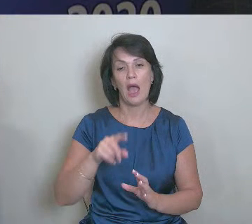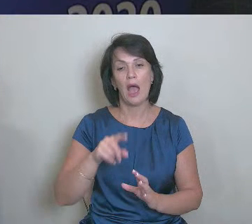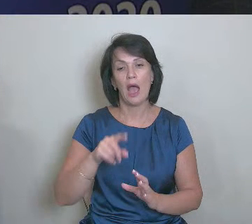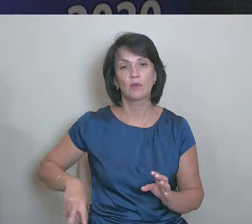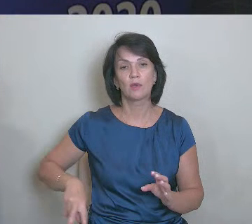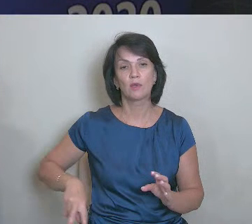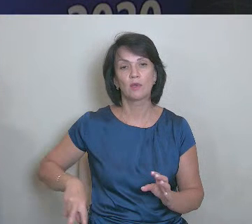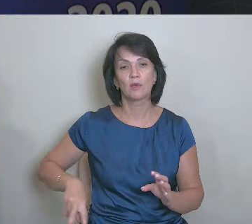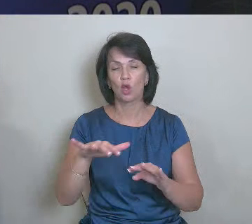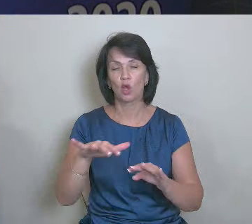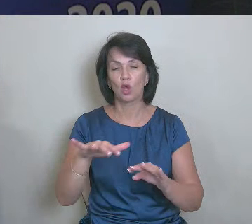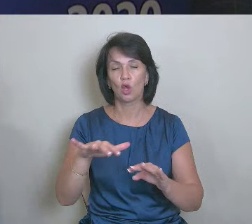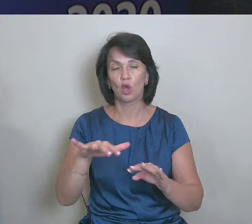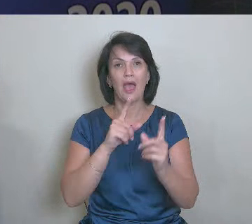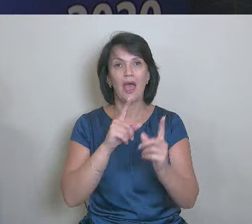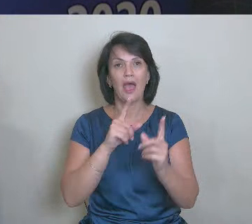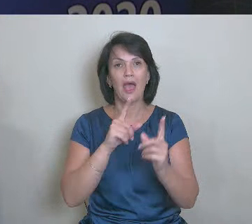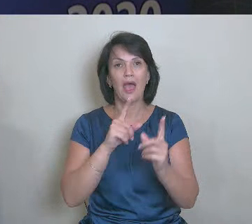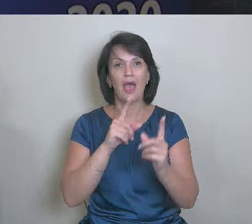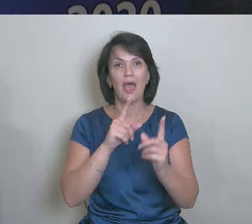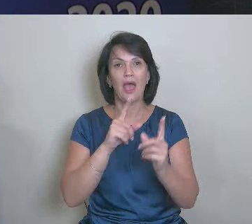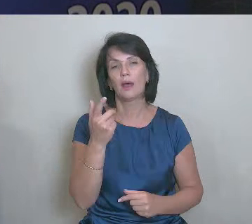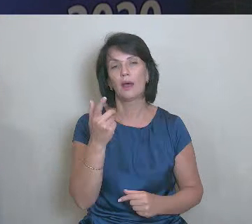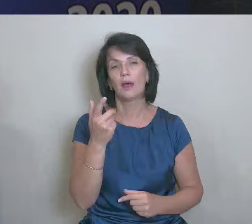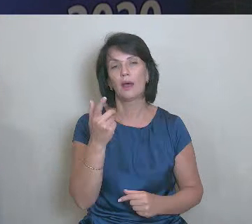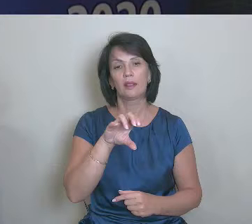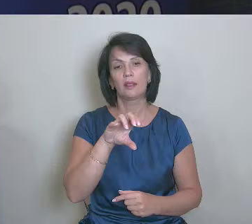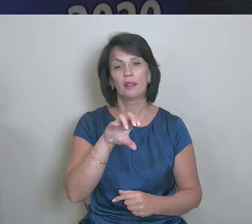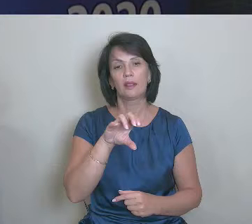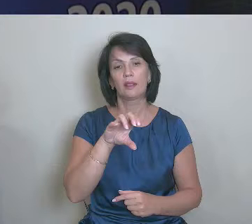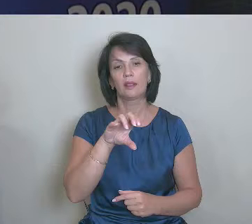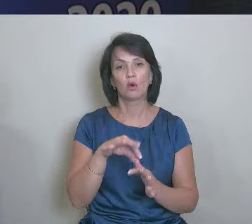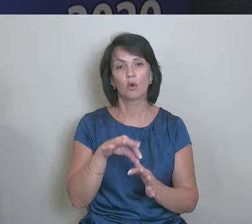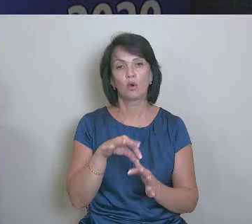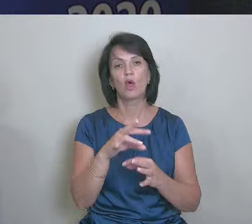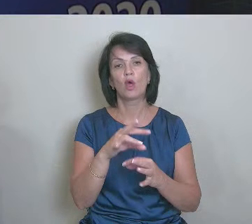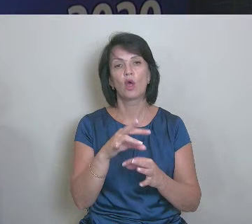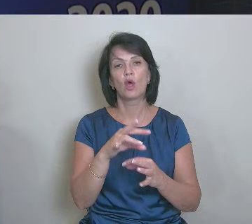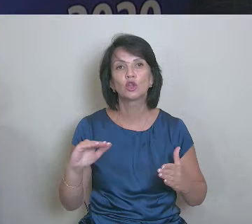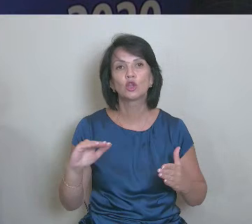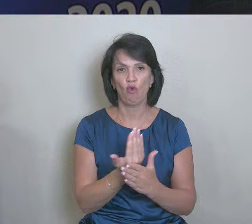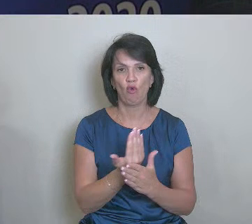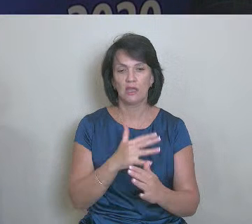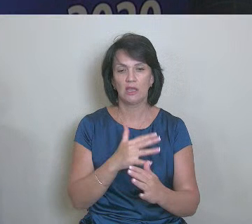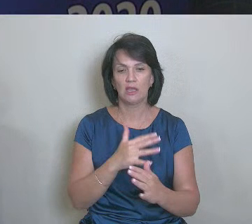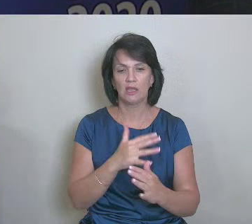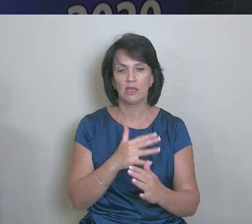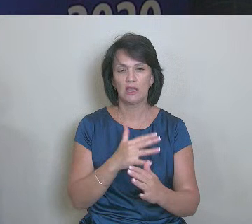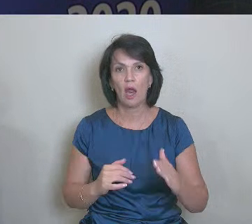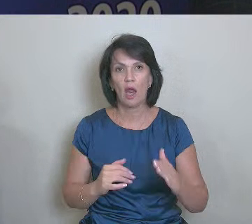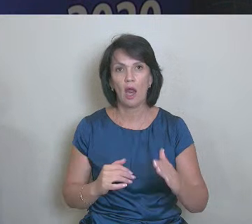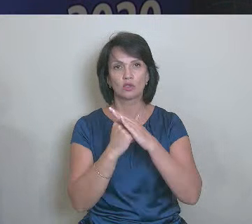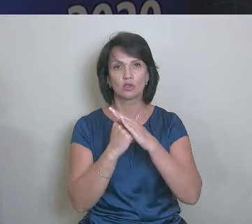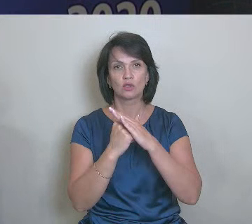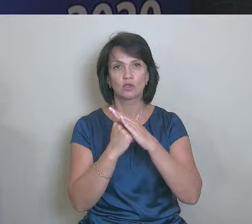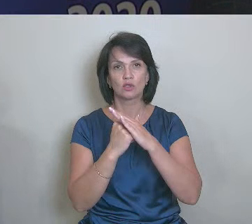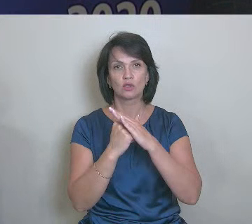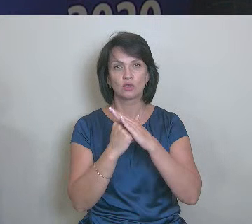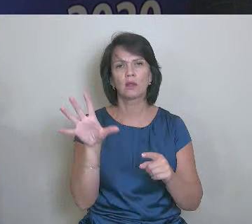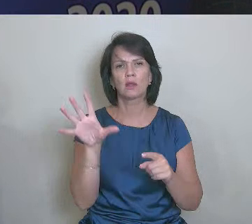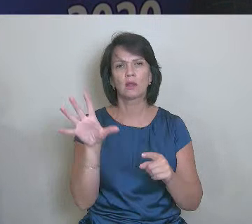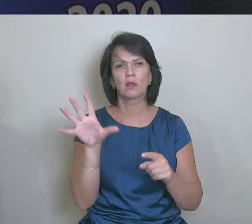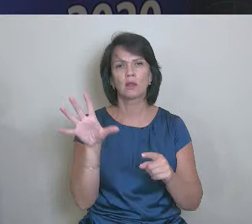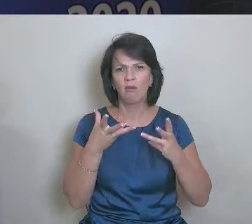we also see administrative territorial reform happening. That means that elections